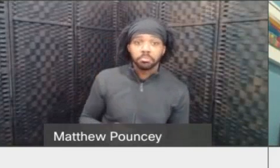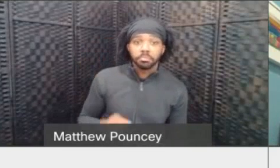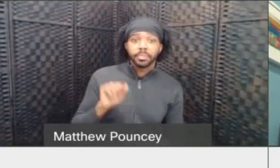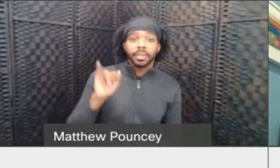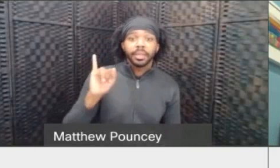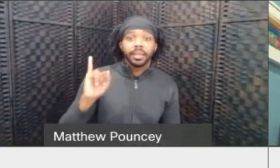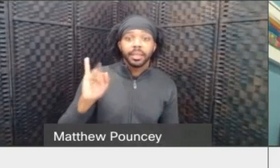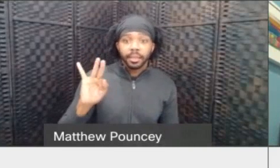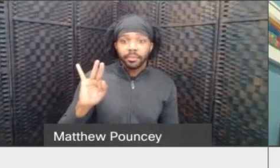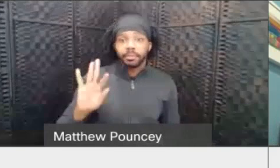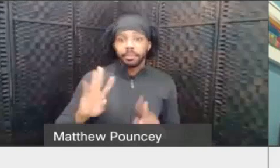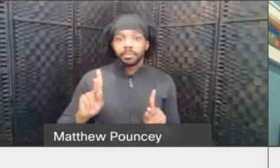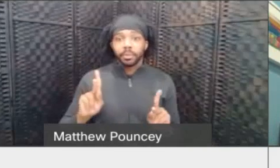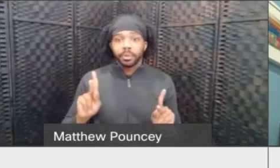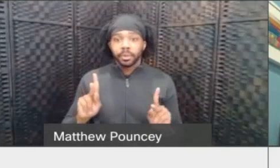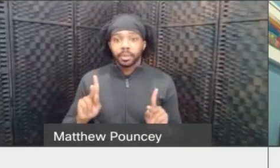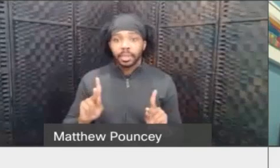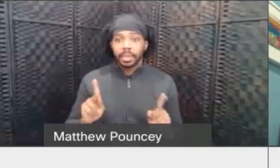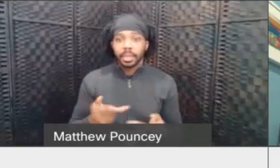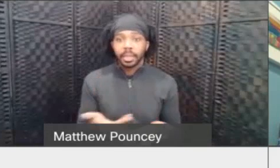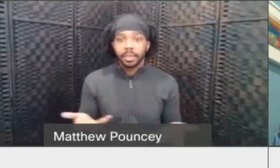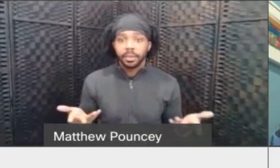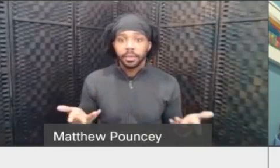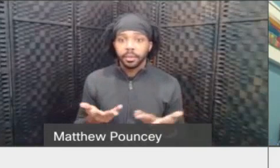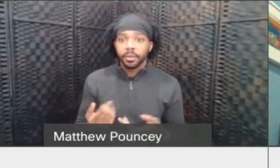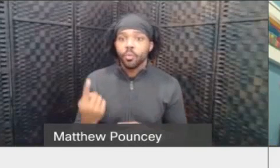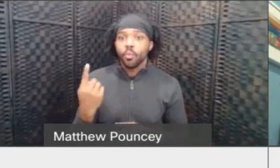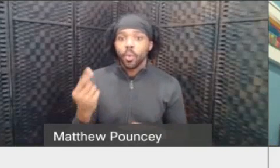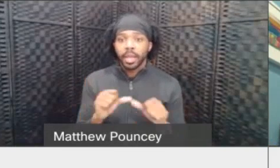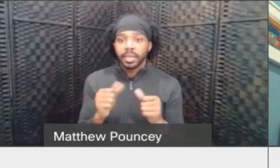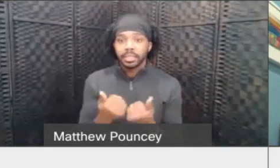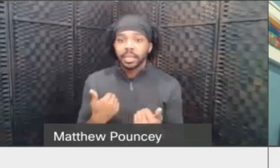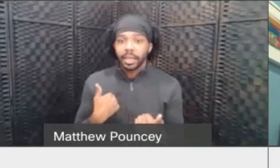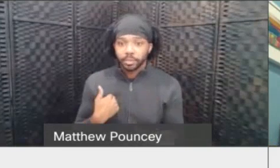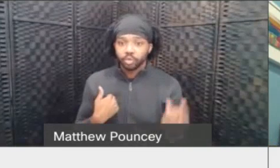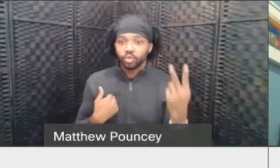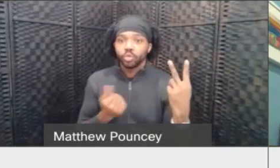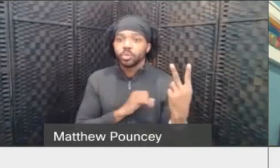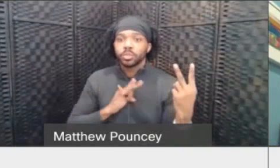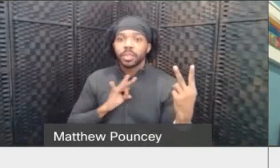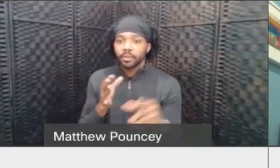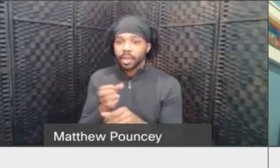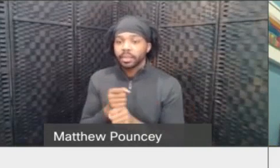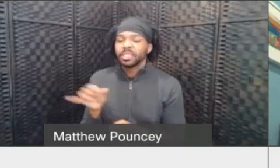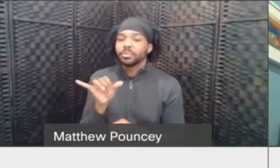people here that are aware, one agency is saying they had 2 staff who received similar